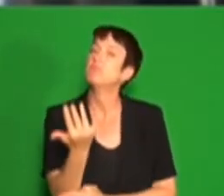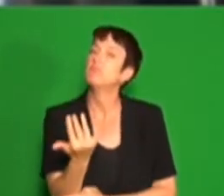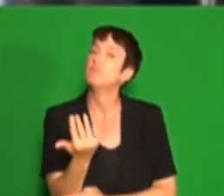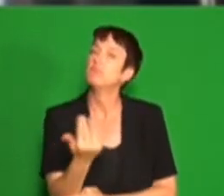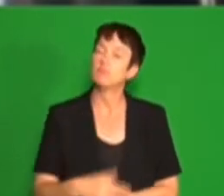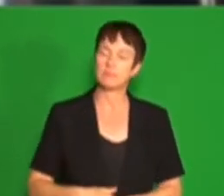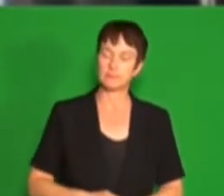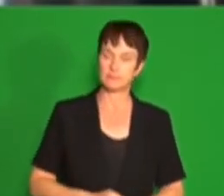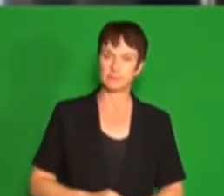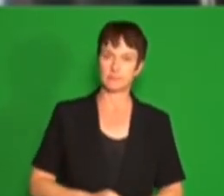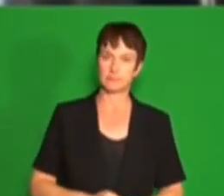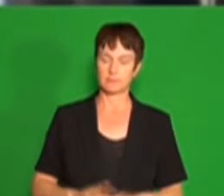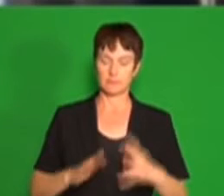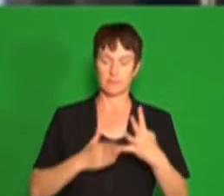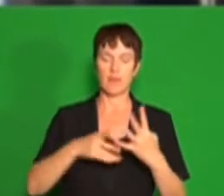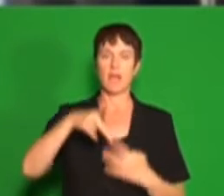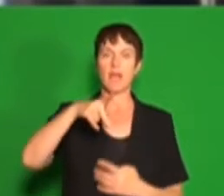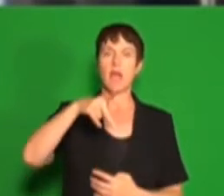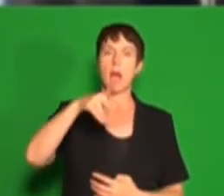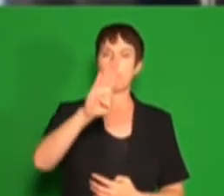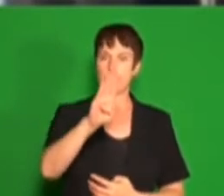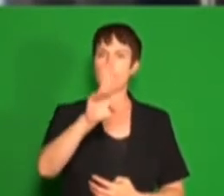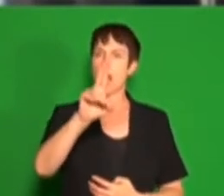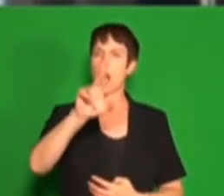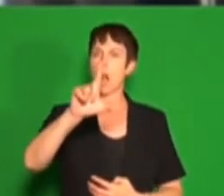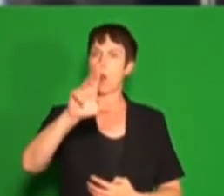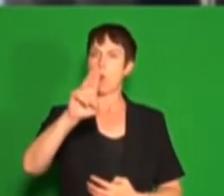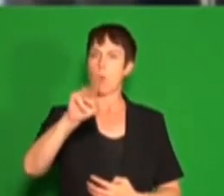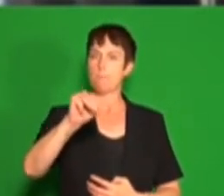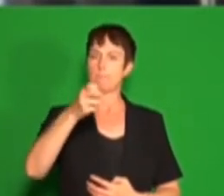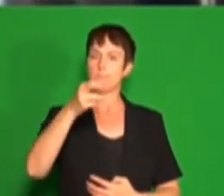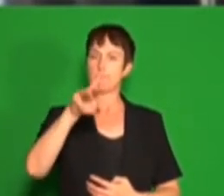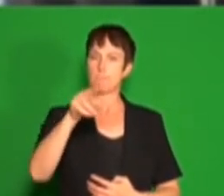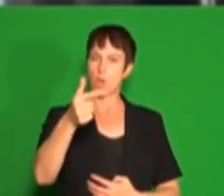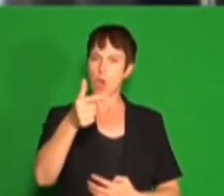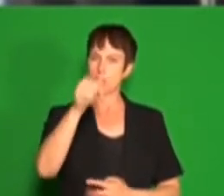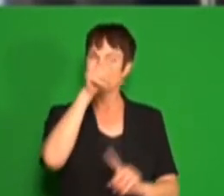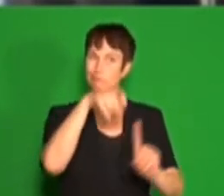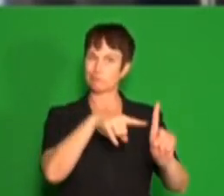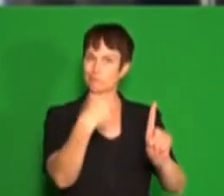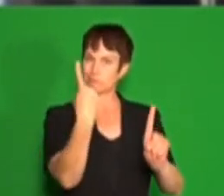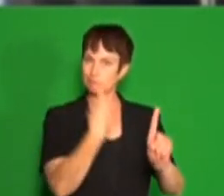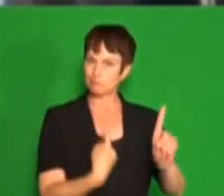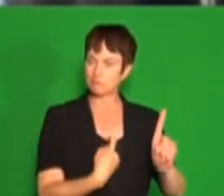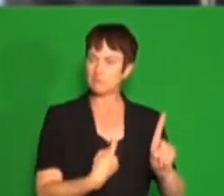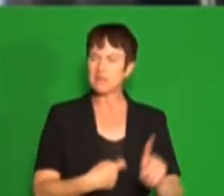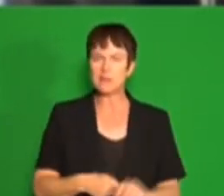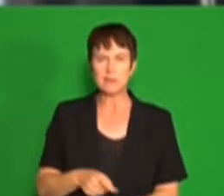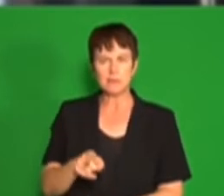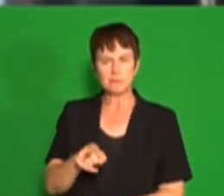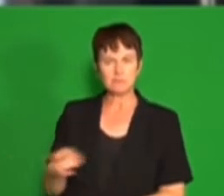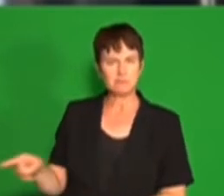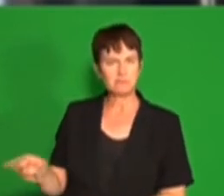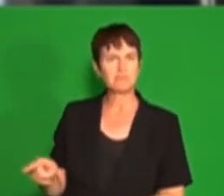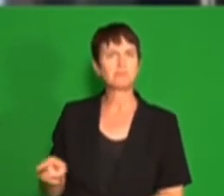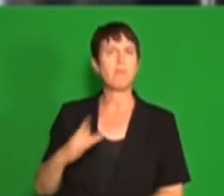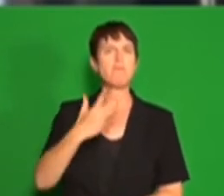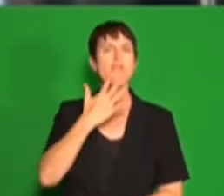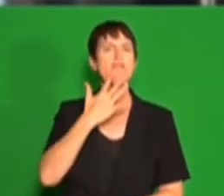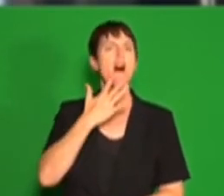a question from Prinesha at Bloomberg. What were the reasons put forward by the MPC members who preferred a